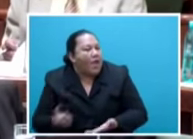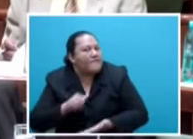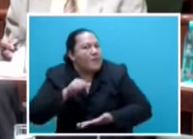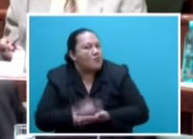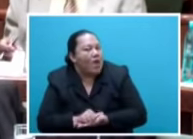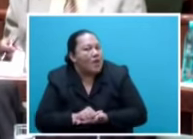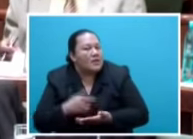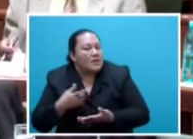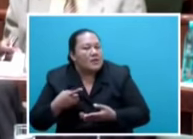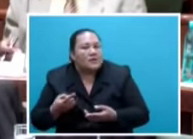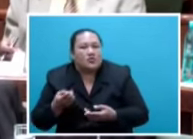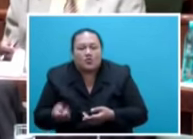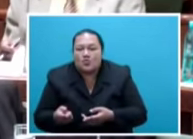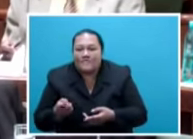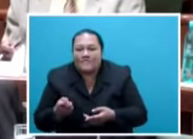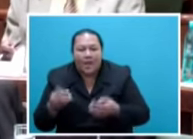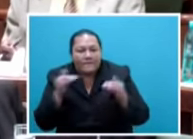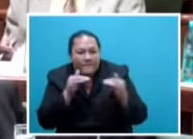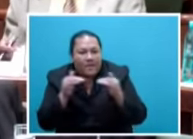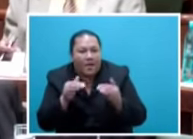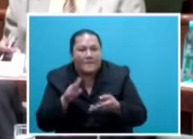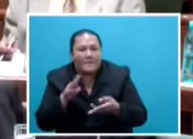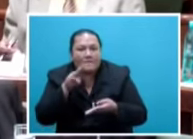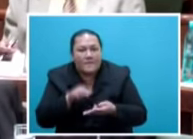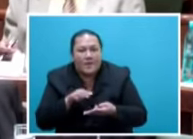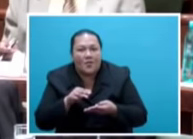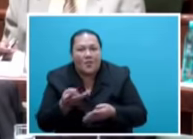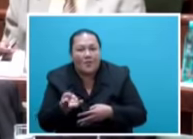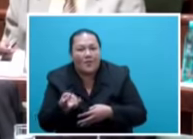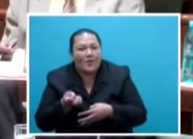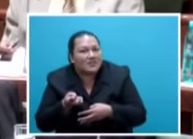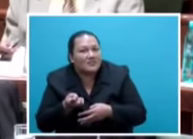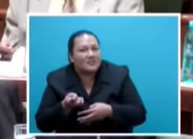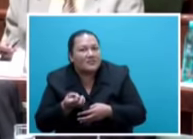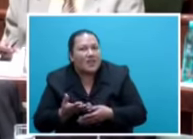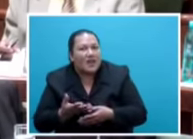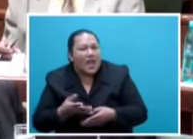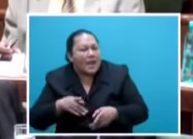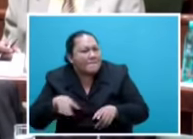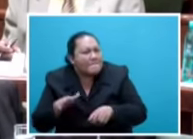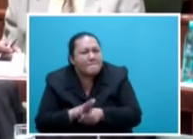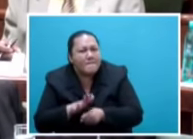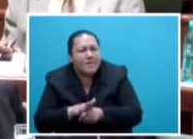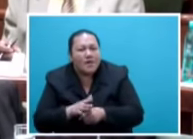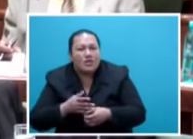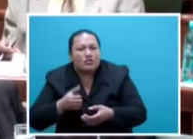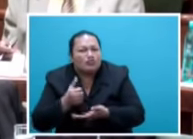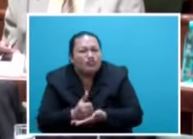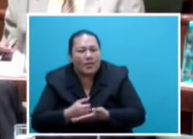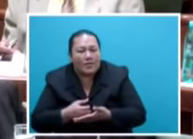fair minimum wage. But how does this government expect our workers earning a weekly minimum wage of